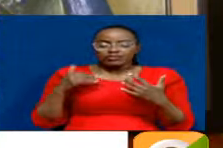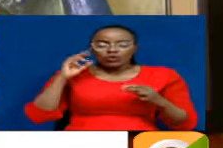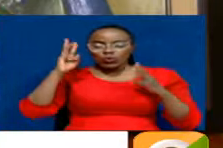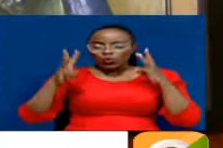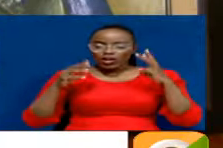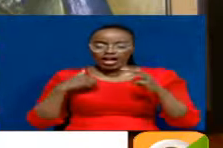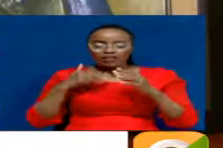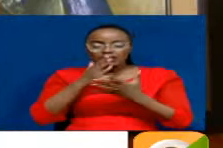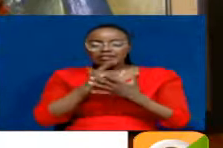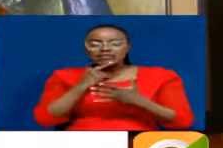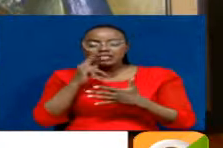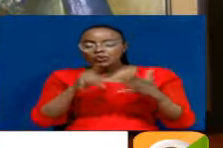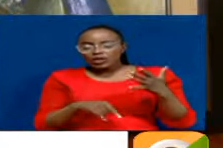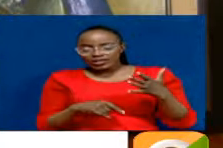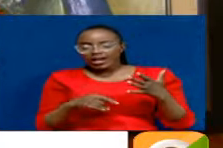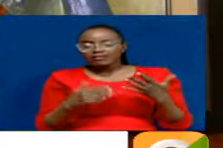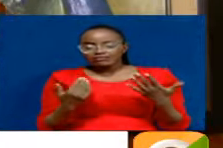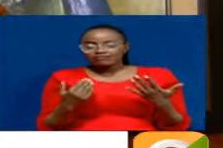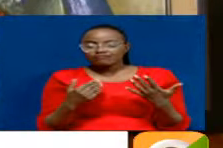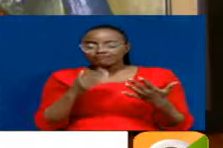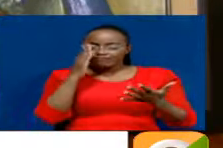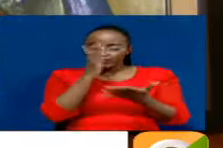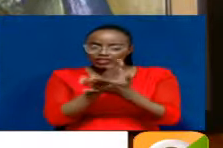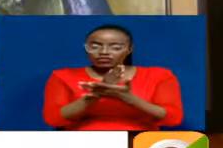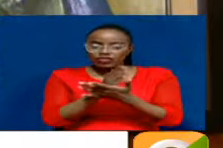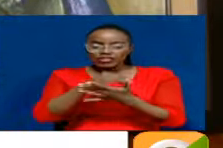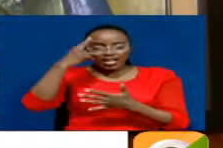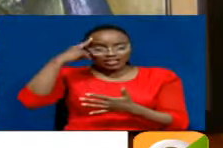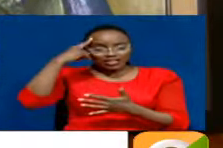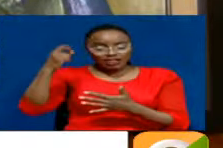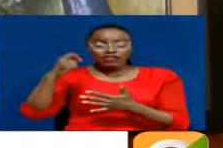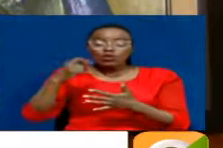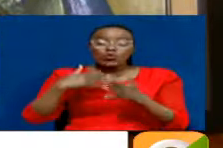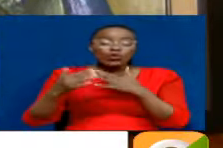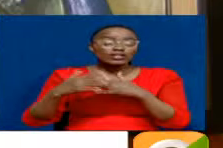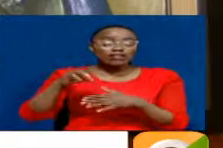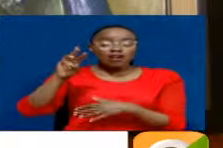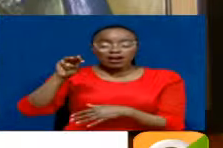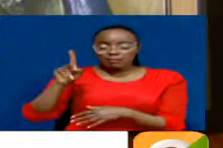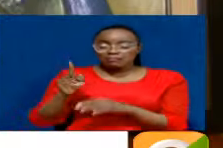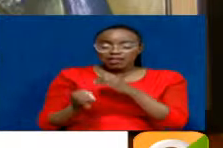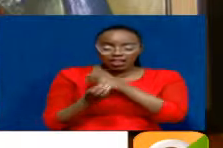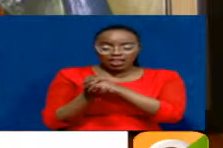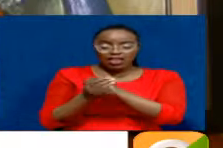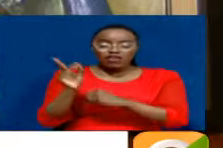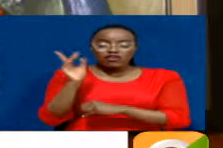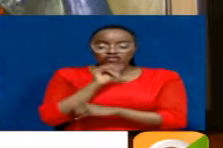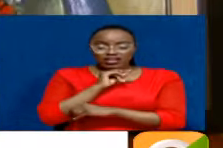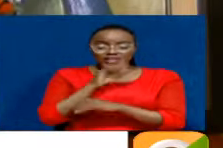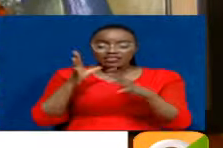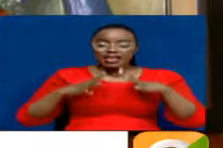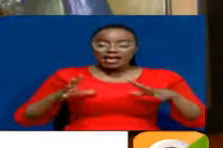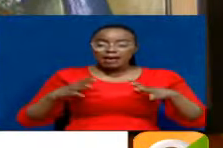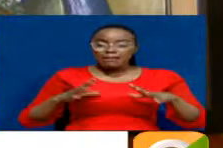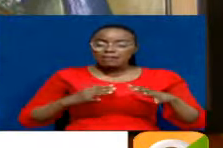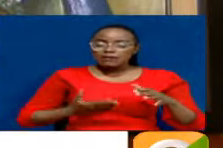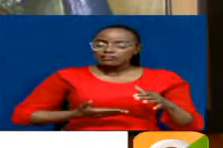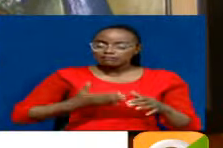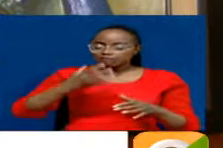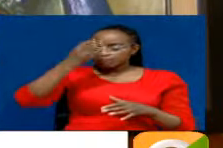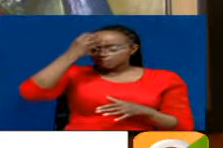some will say no, but the facts are stubborn, as Moses has very well said, that people are